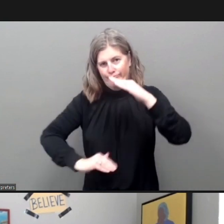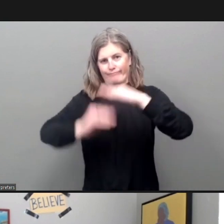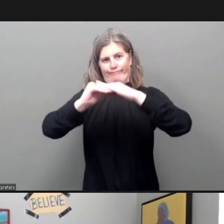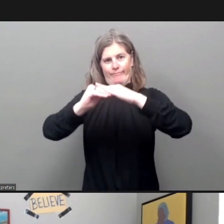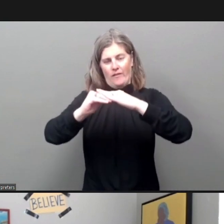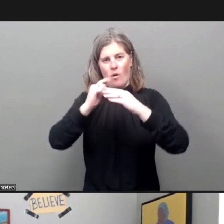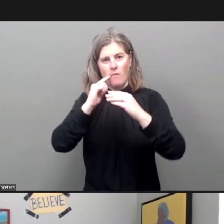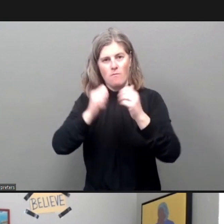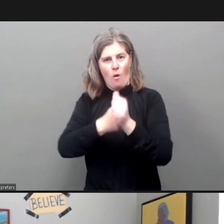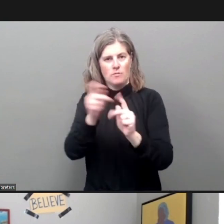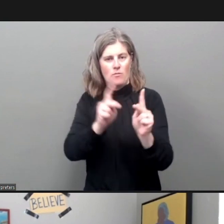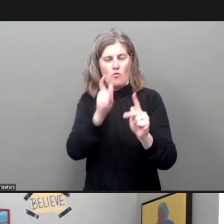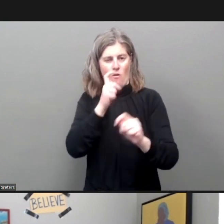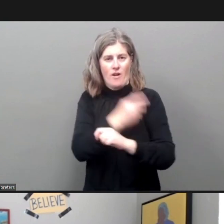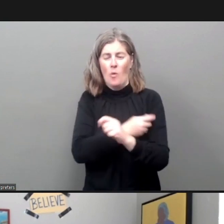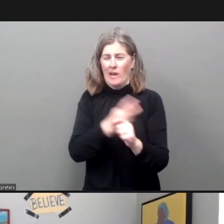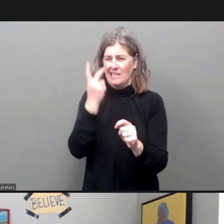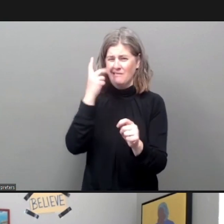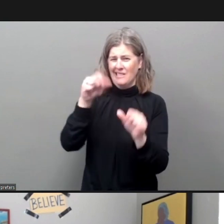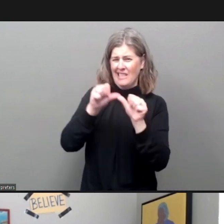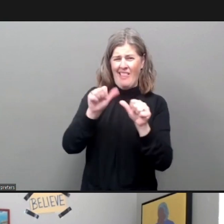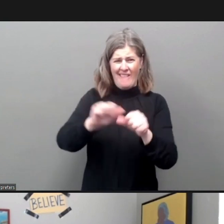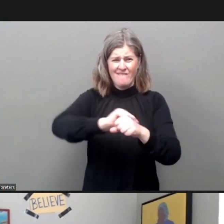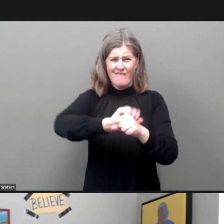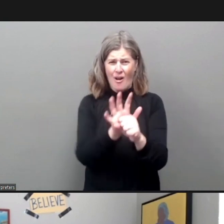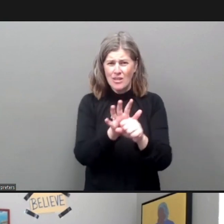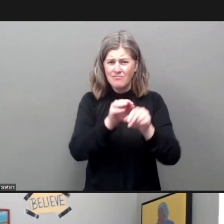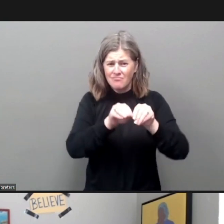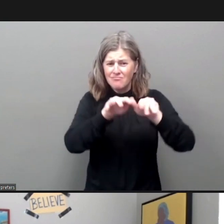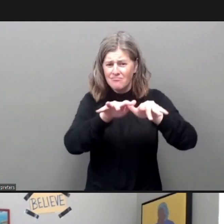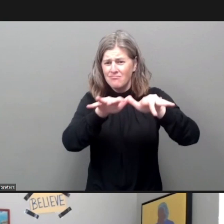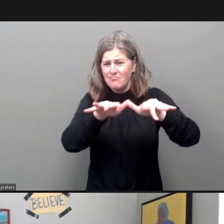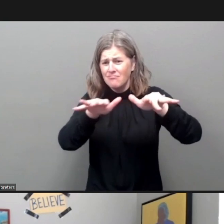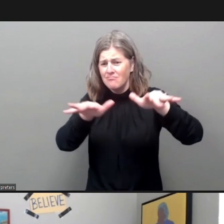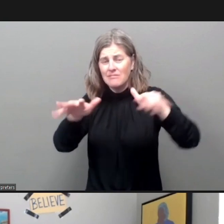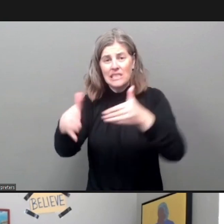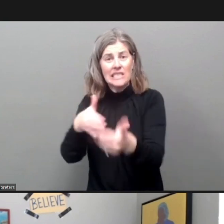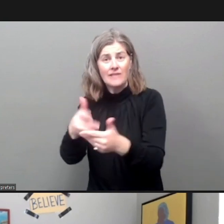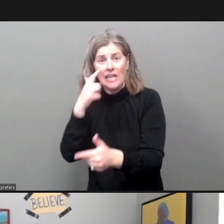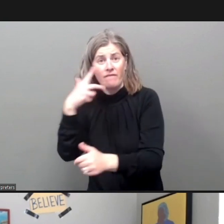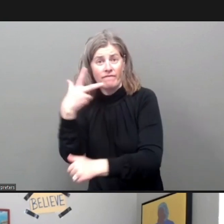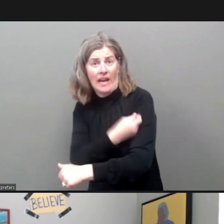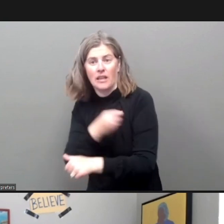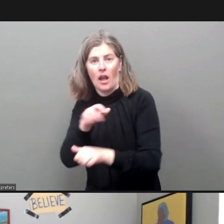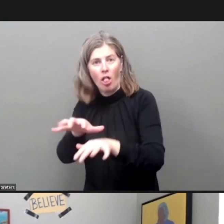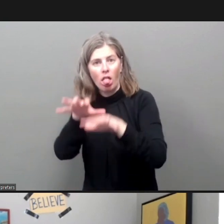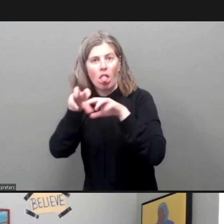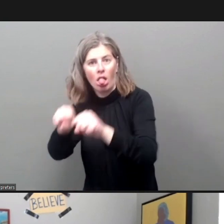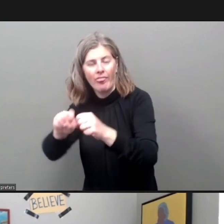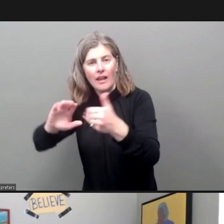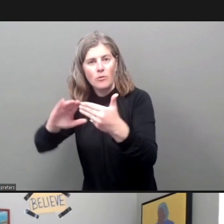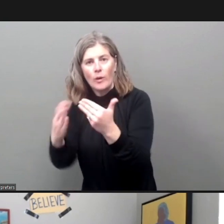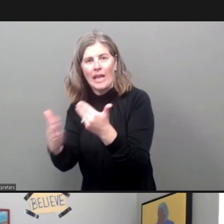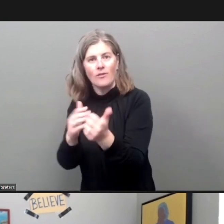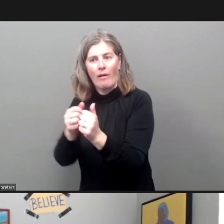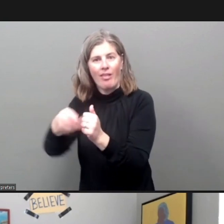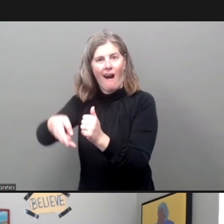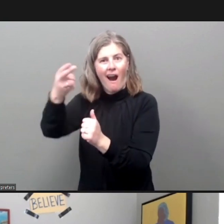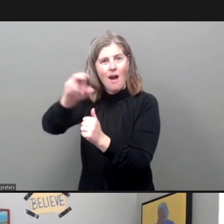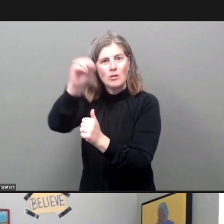We continue to see that this virus can easily take hold in a community